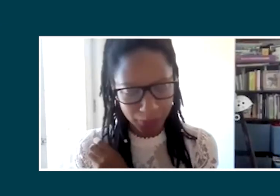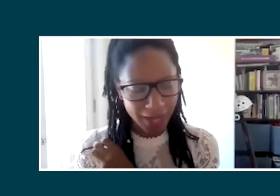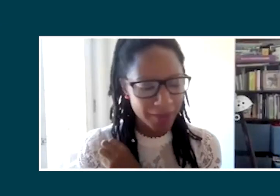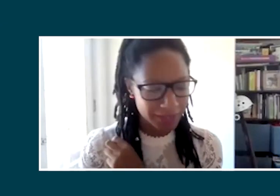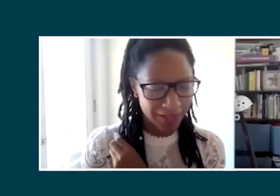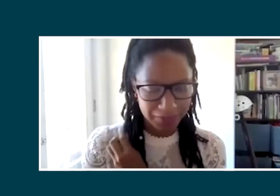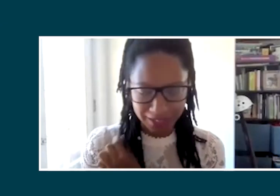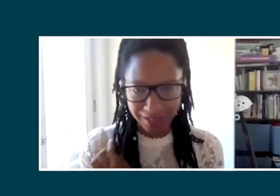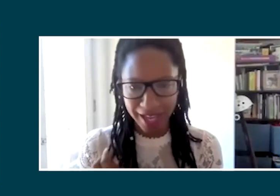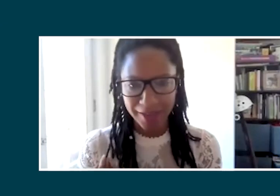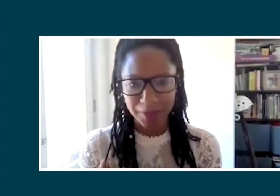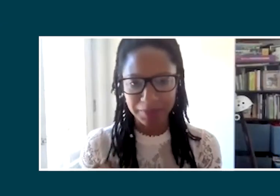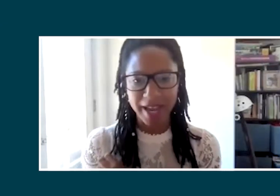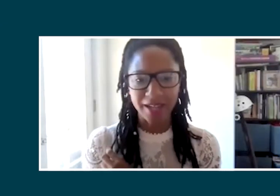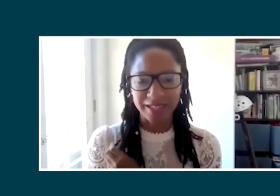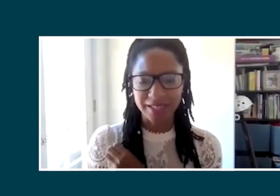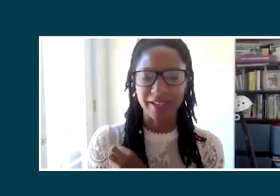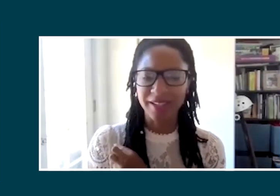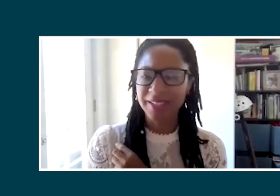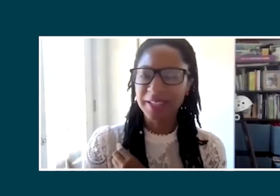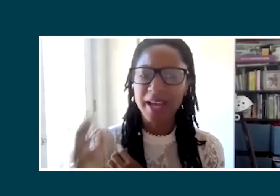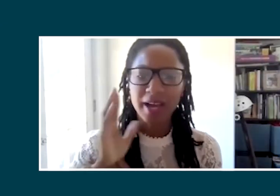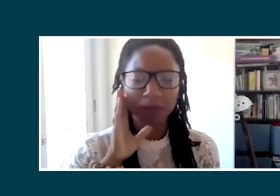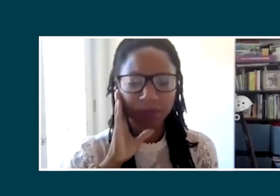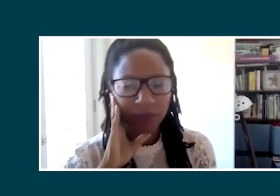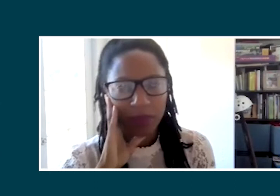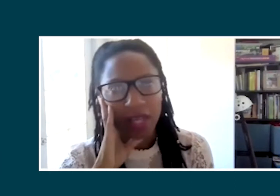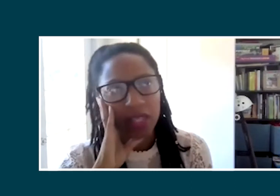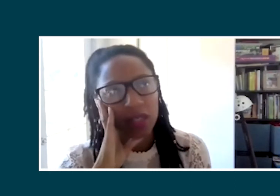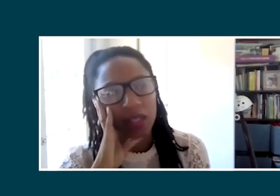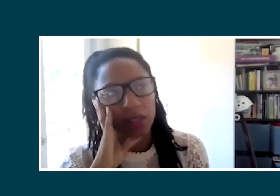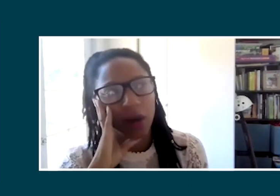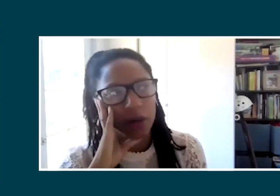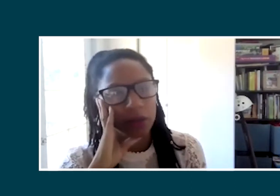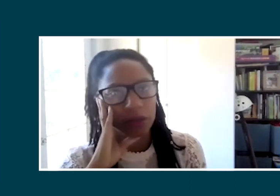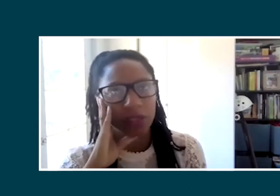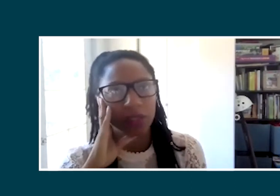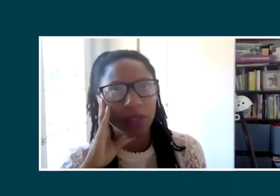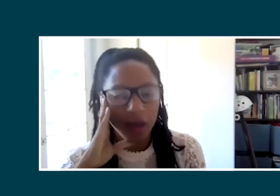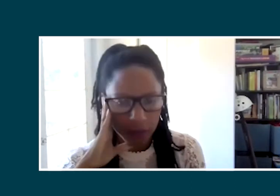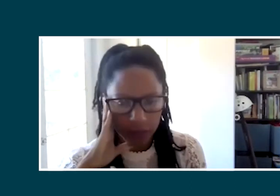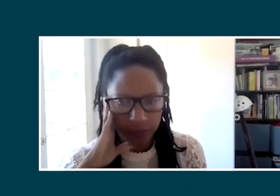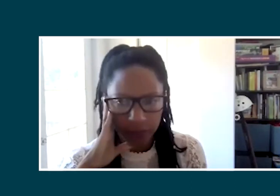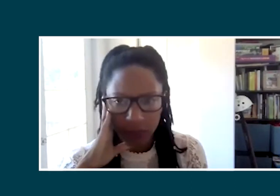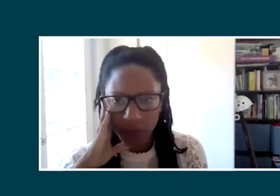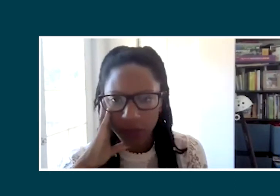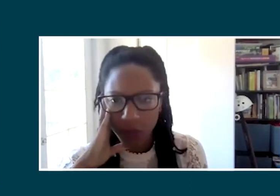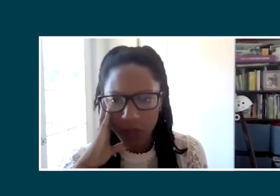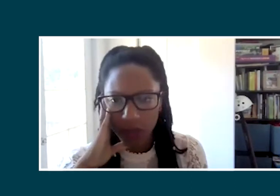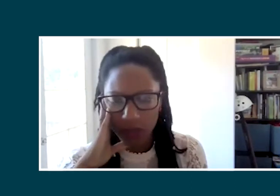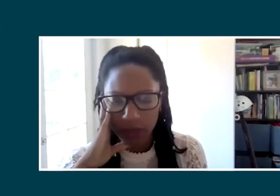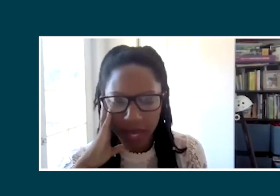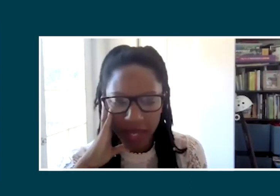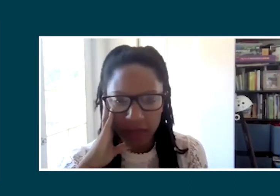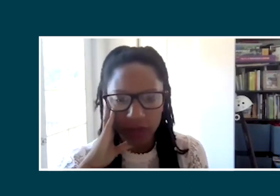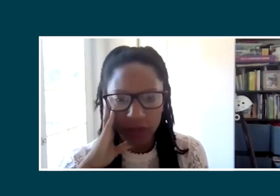can I pull out of this entire necklace here? I think the call to love